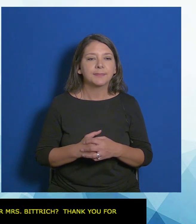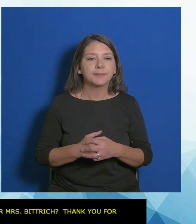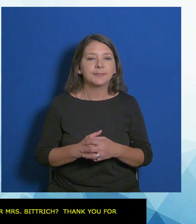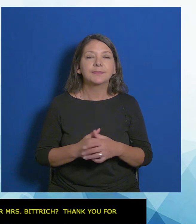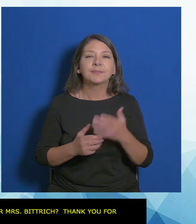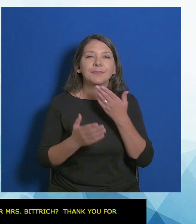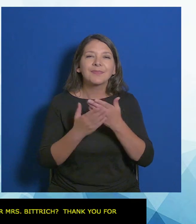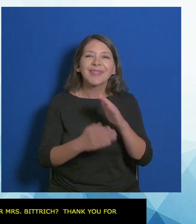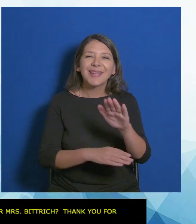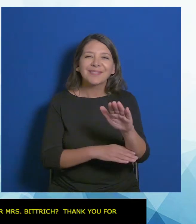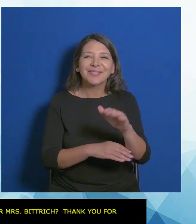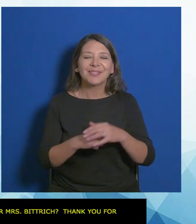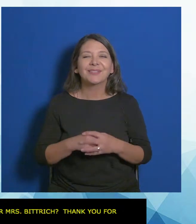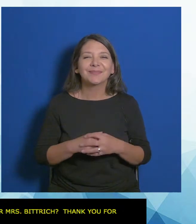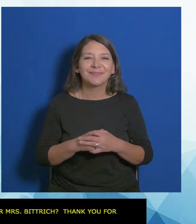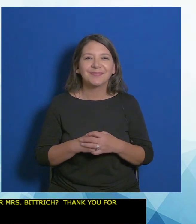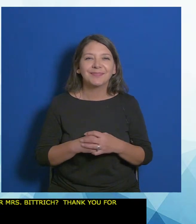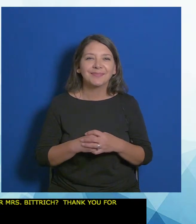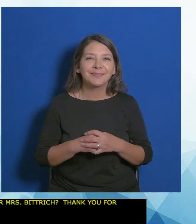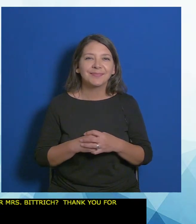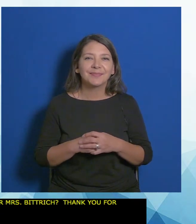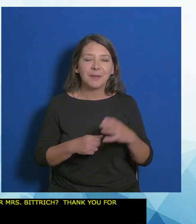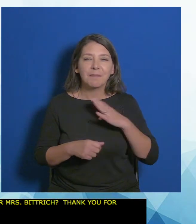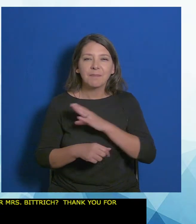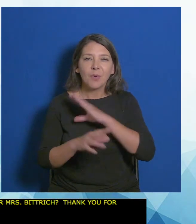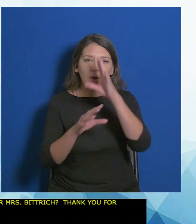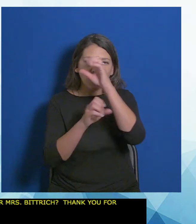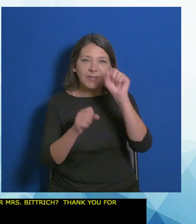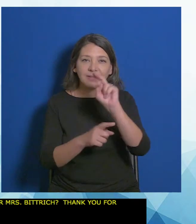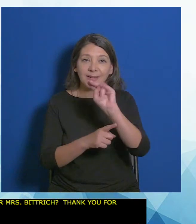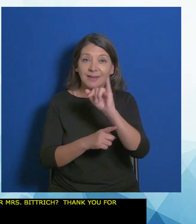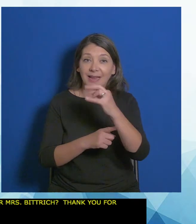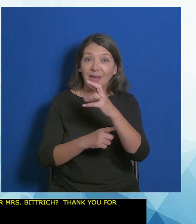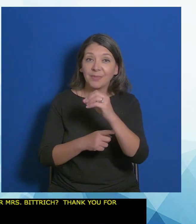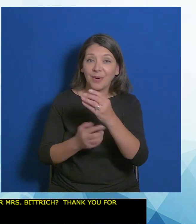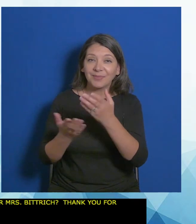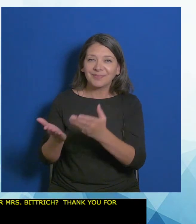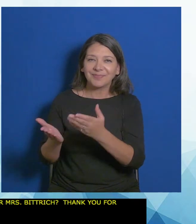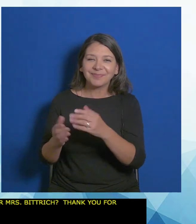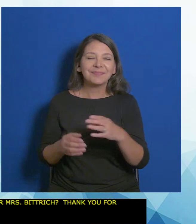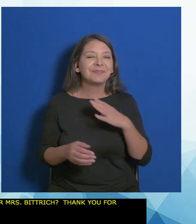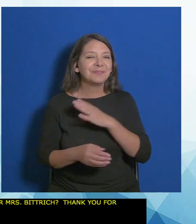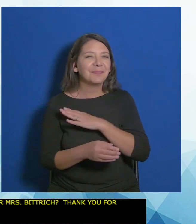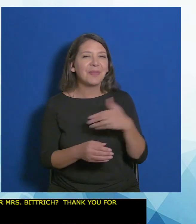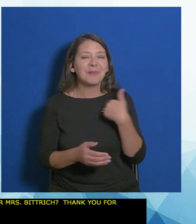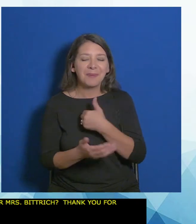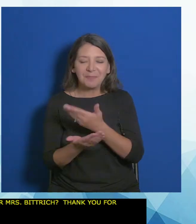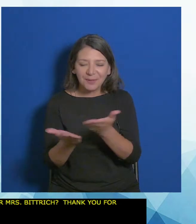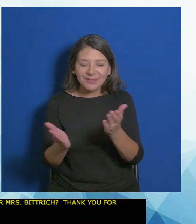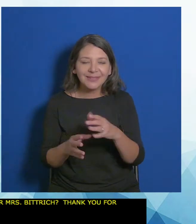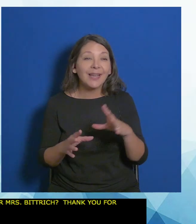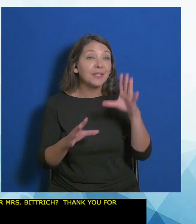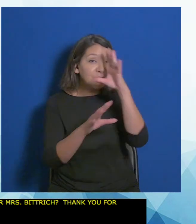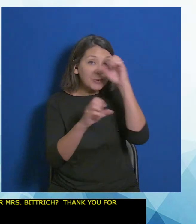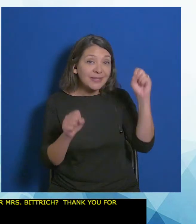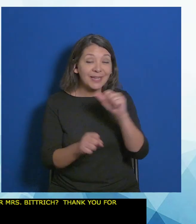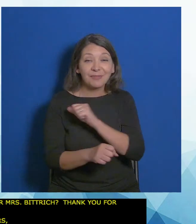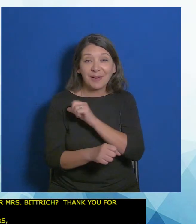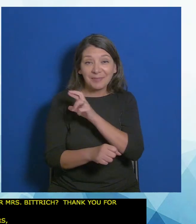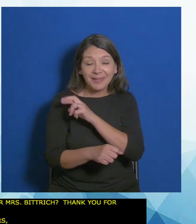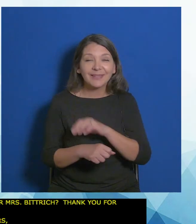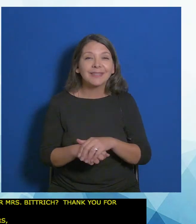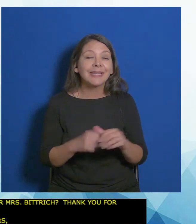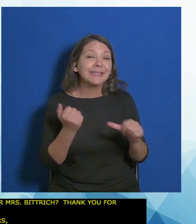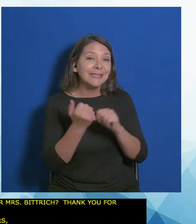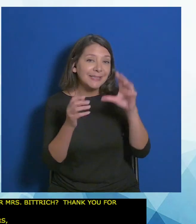Good afternoon, Board President Nydro, Board members, Superintendent Reichman, Assistant